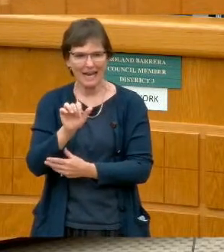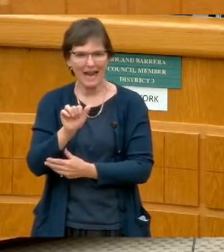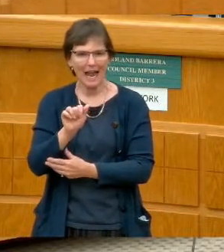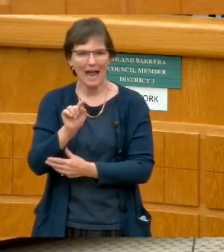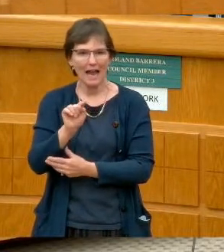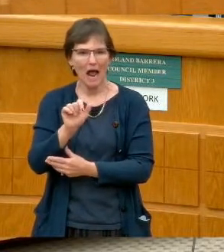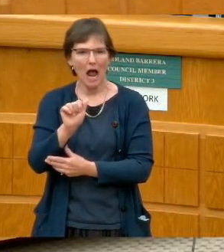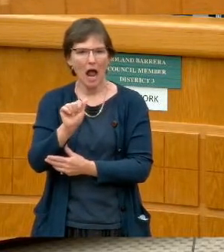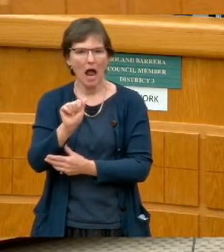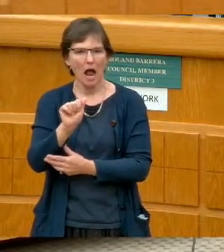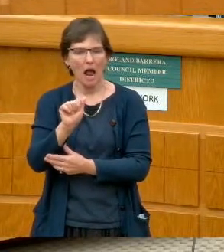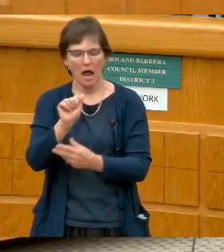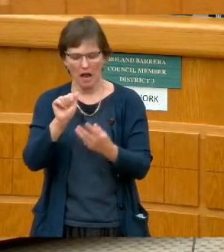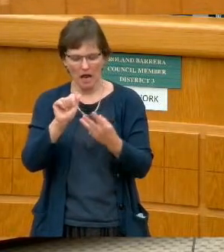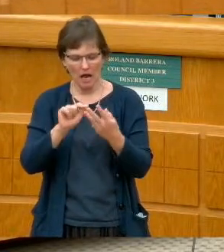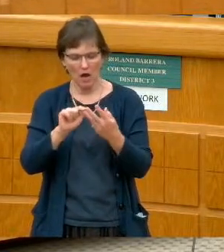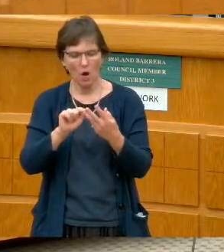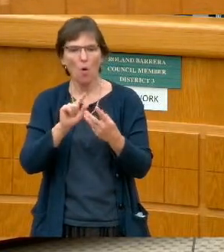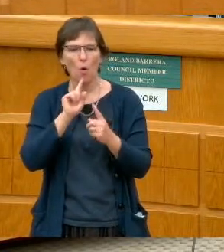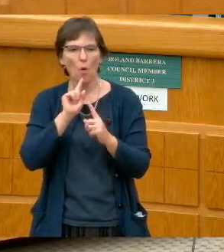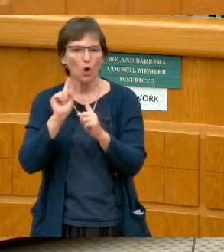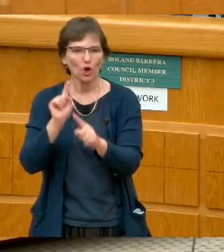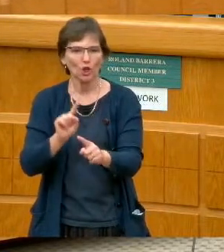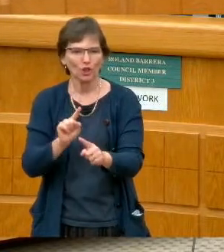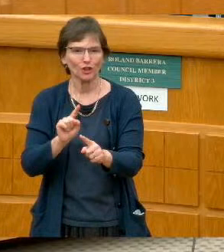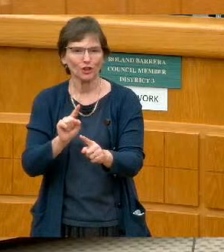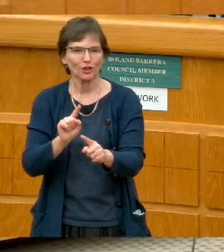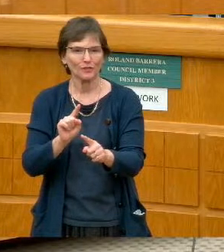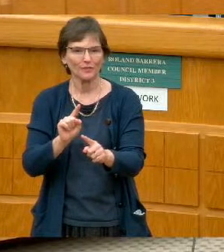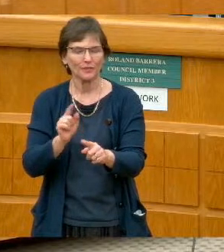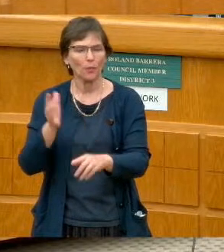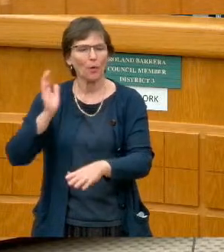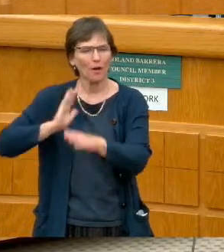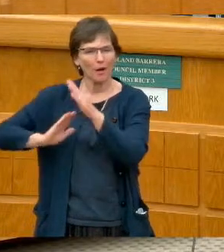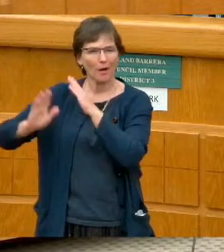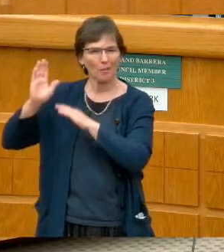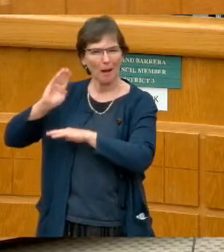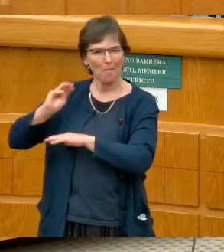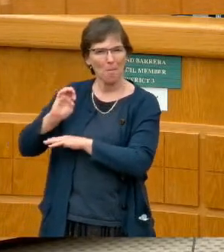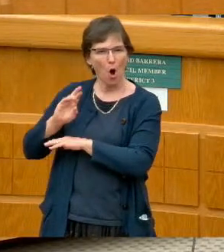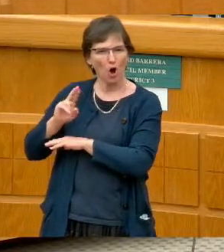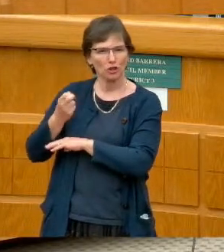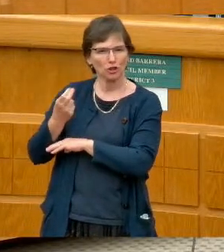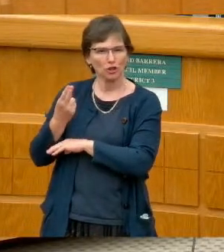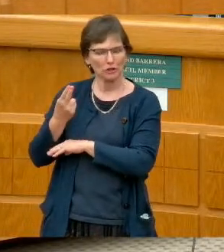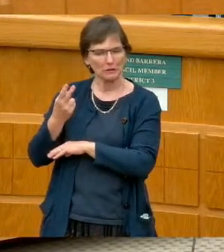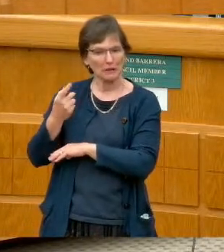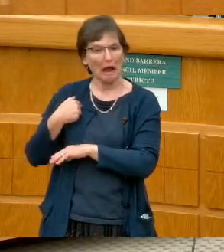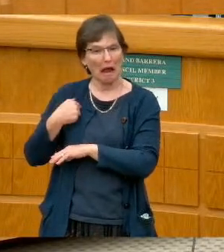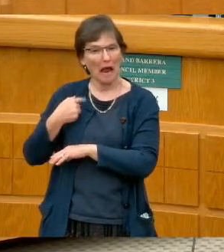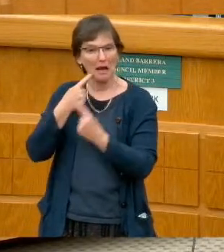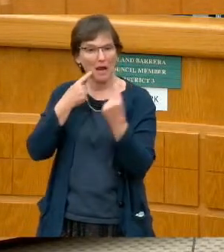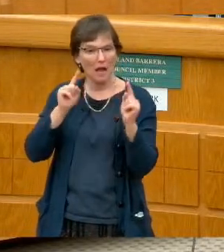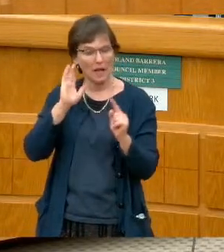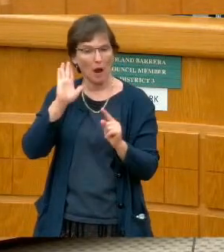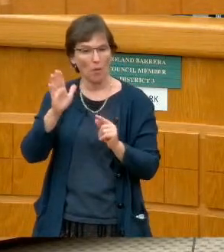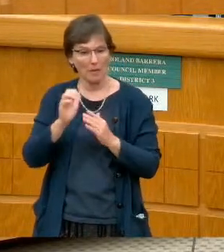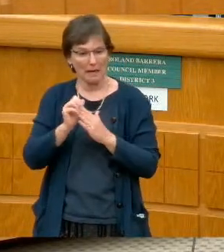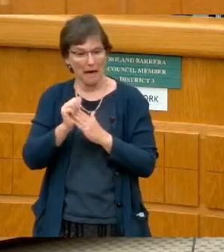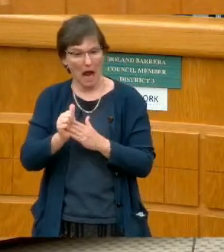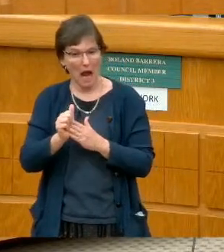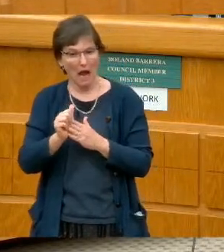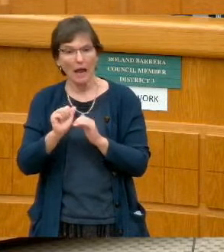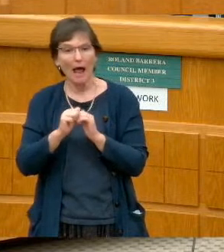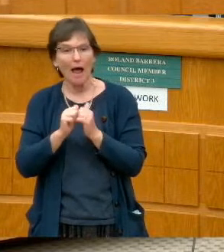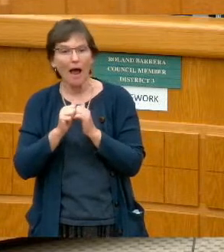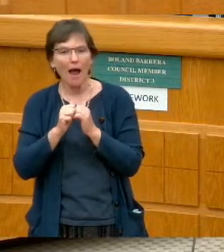and orders. And so early in the pandemic, I said that I would be guided by science and let data drive